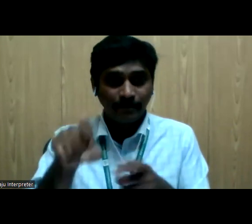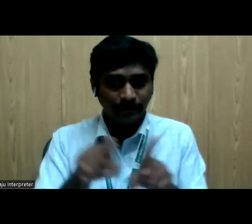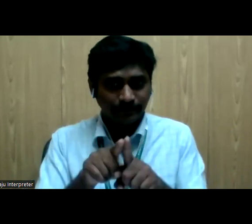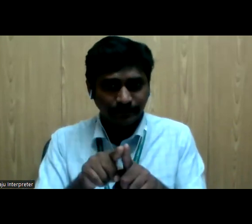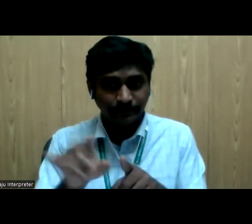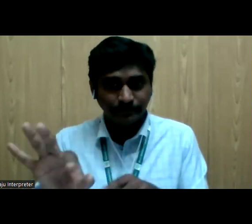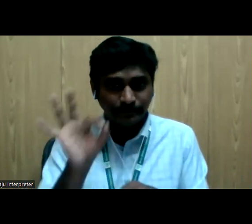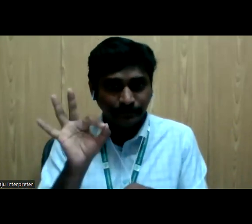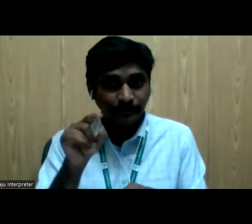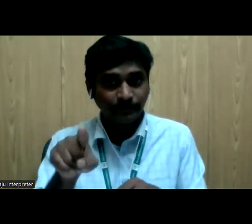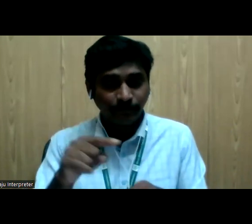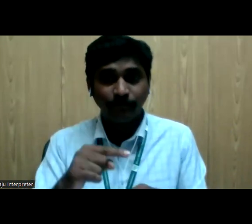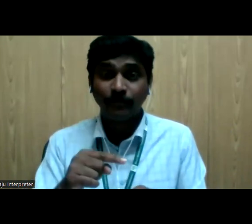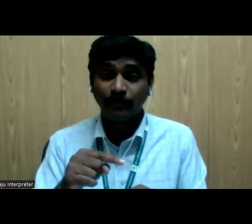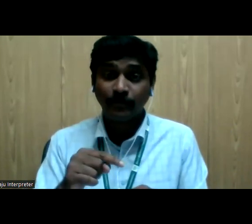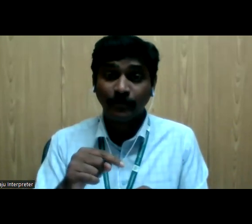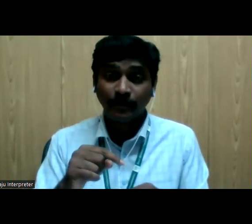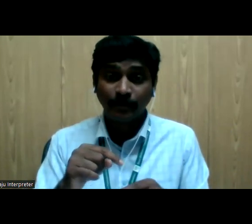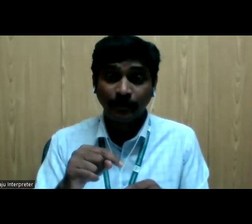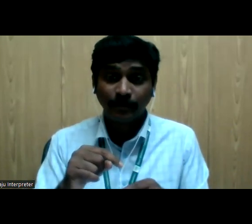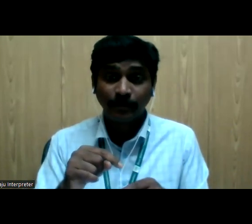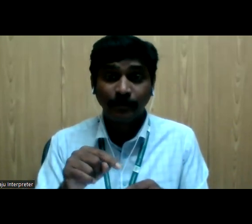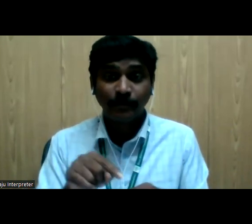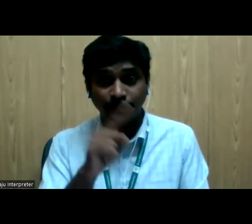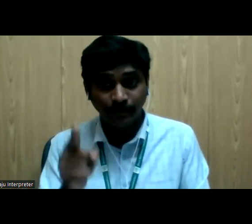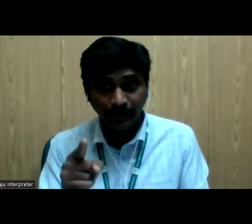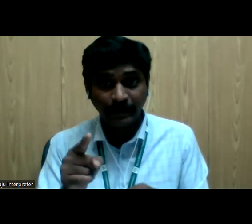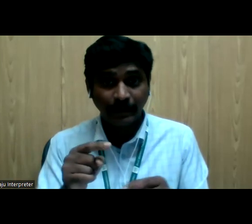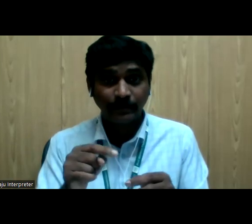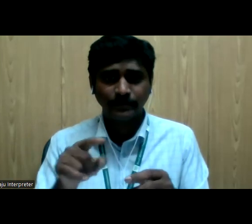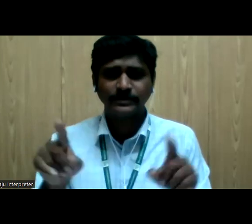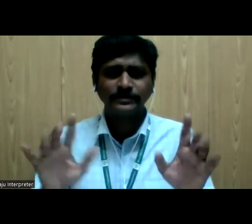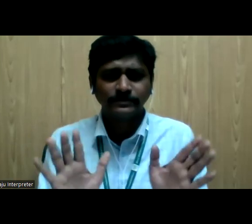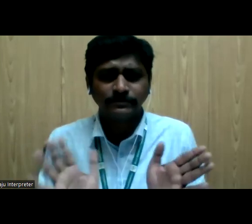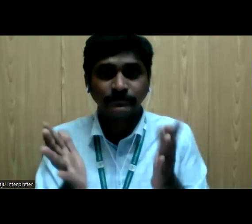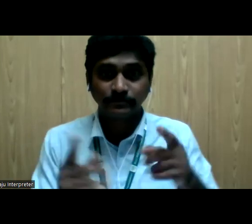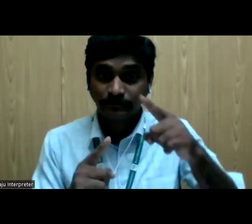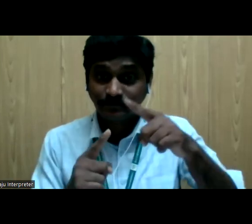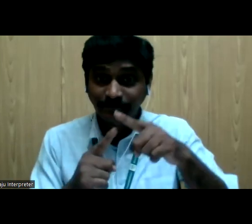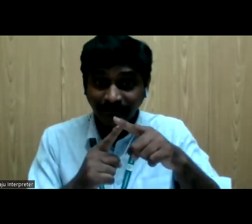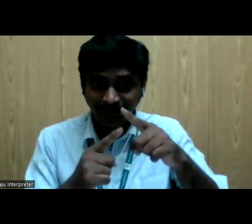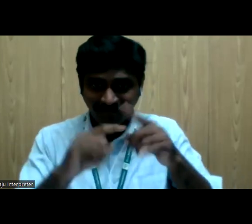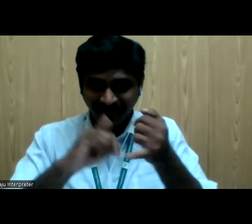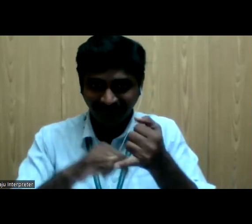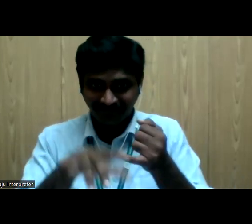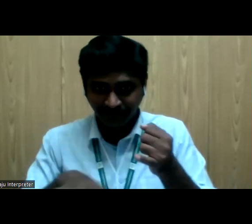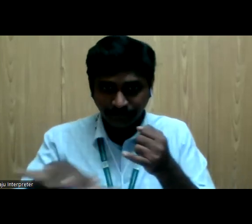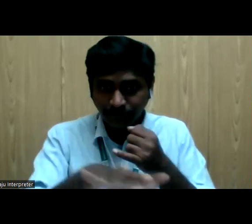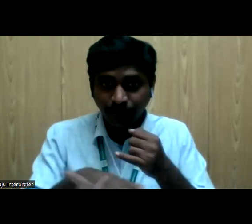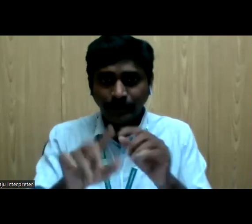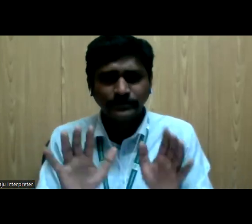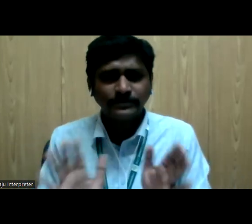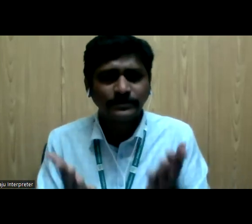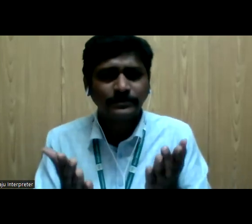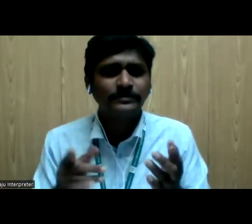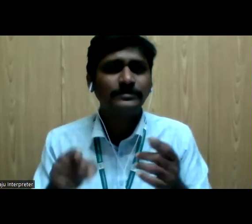taking. What we plan to do is, starting with Telangana, we hope to have such a compendium for all states